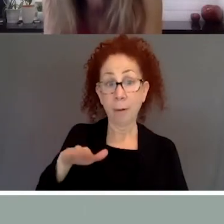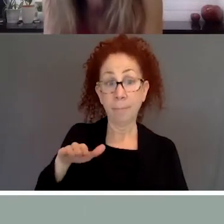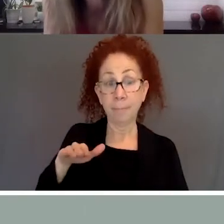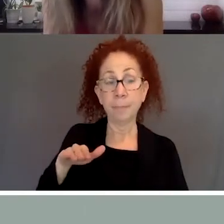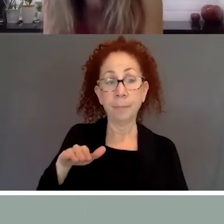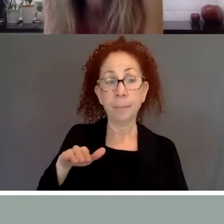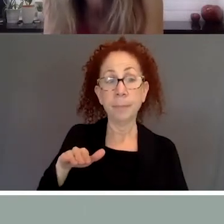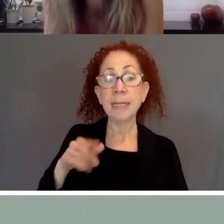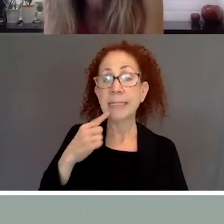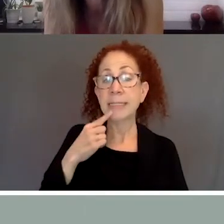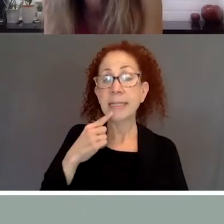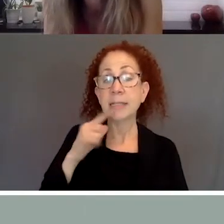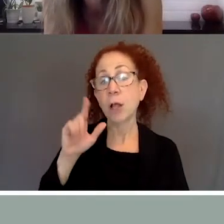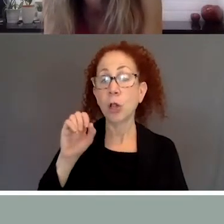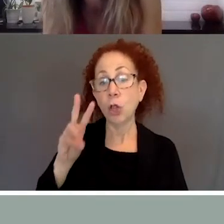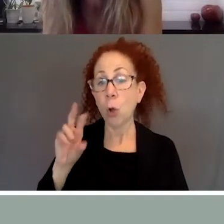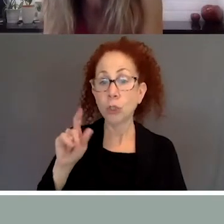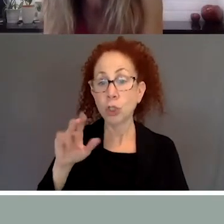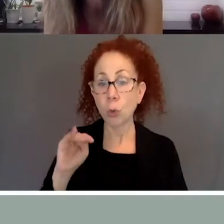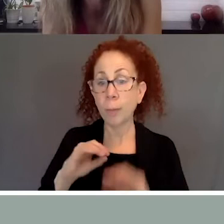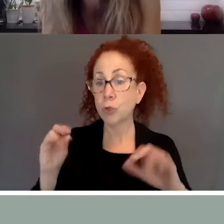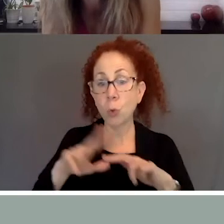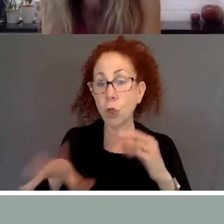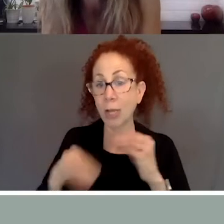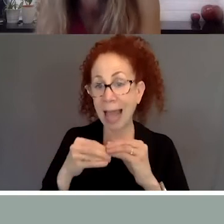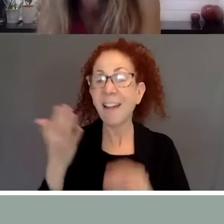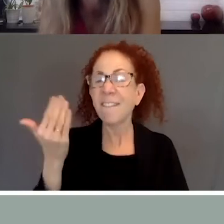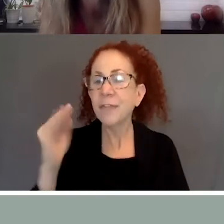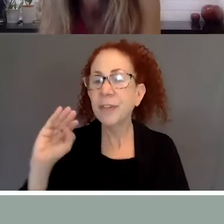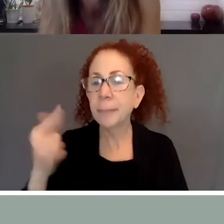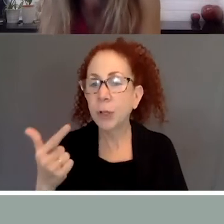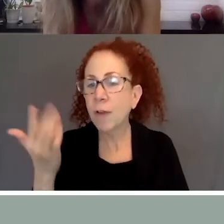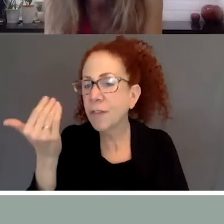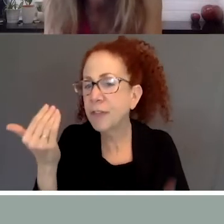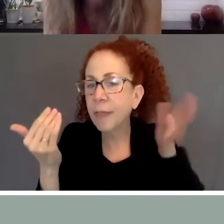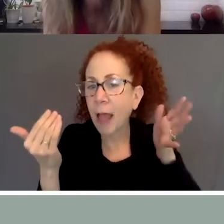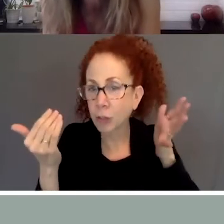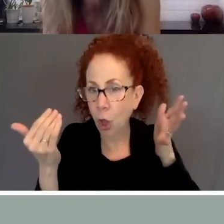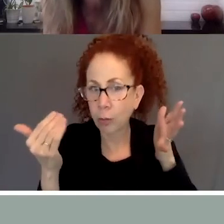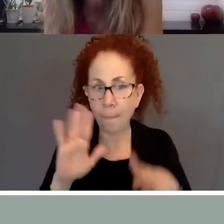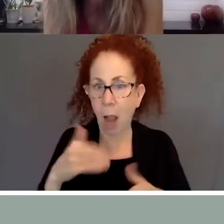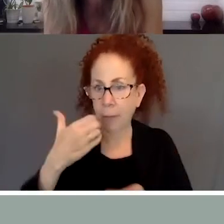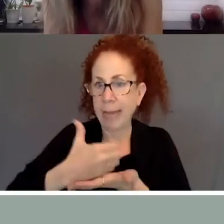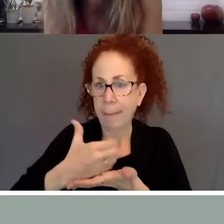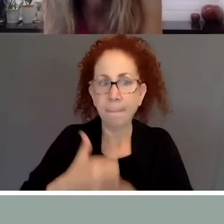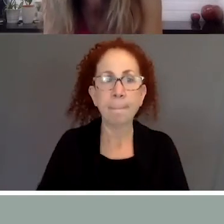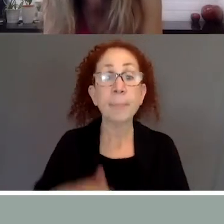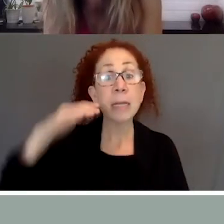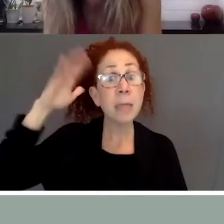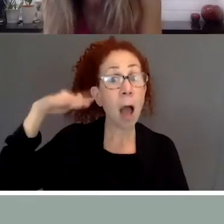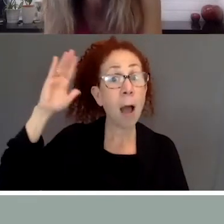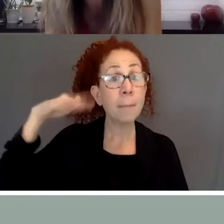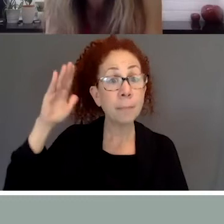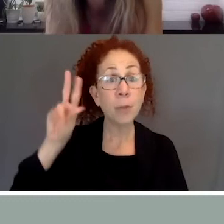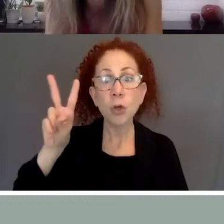the front, it just says low sodium, no salt added. There's only 15 milligrams of salt in this canned tomato product. The one on top,